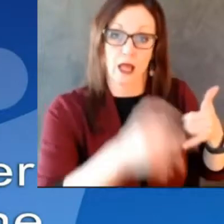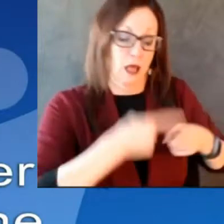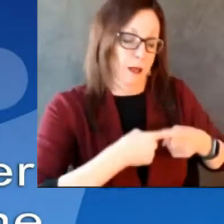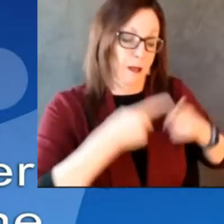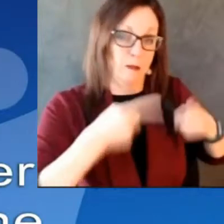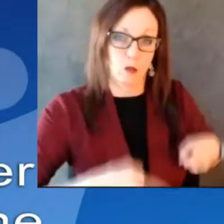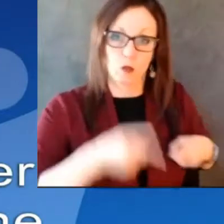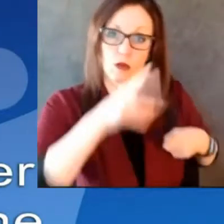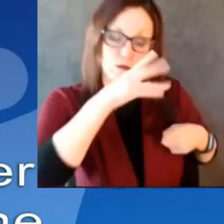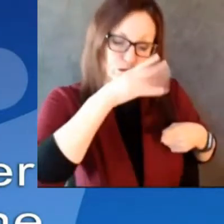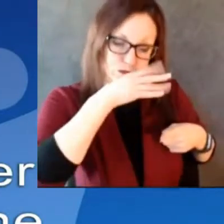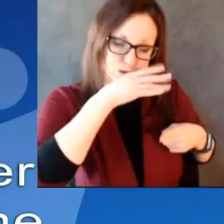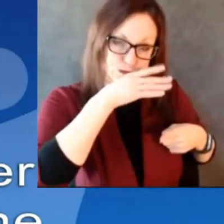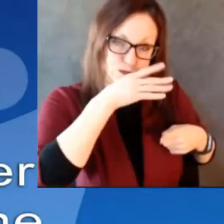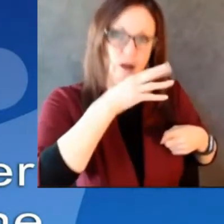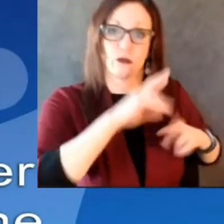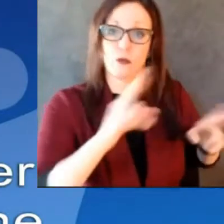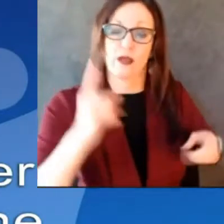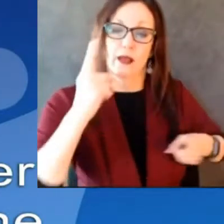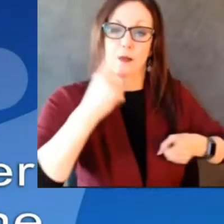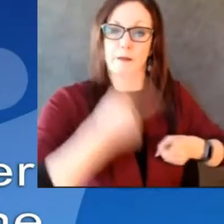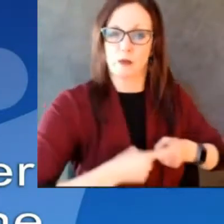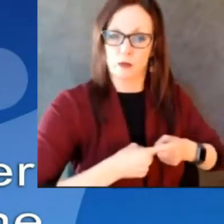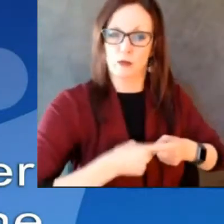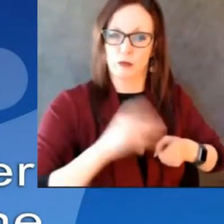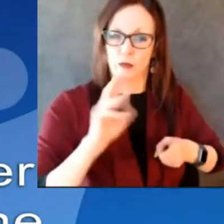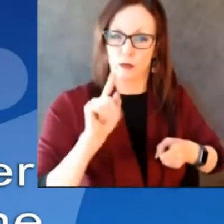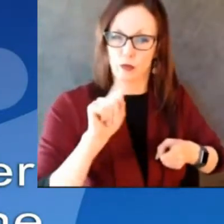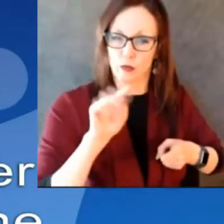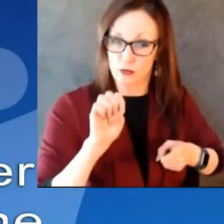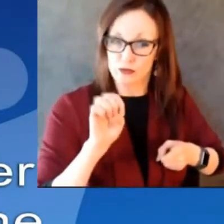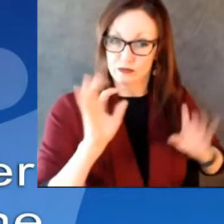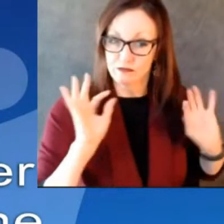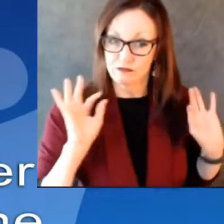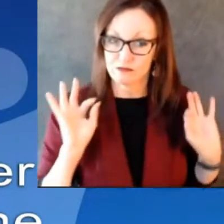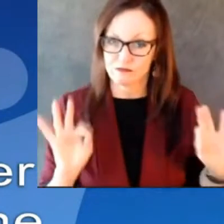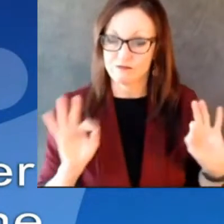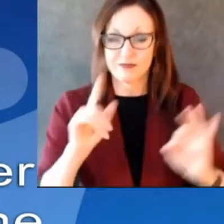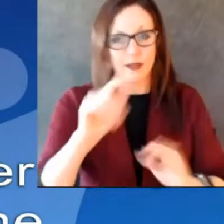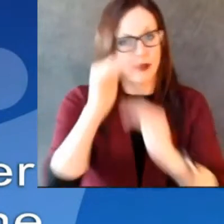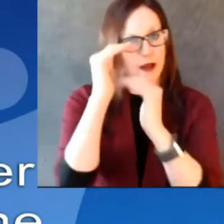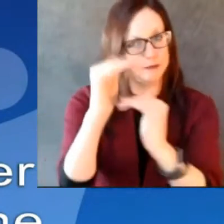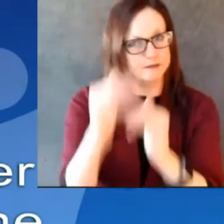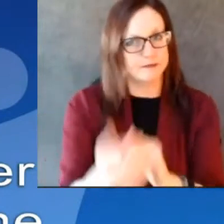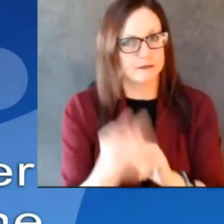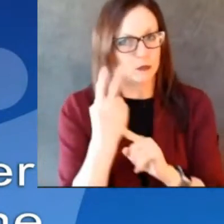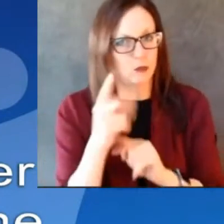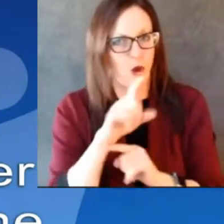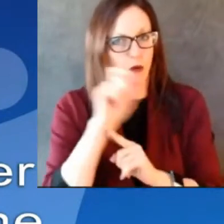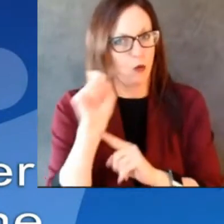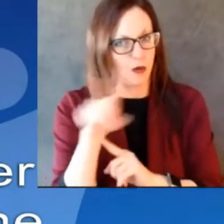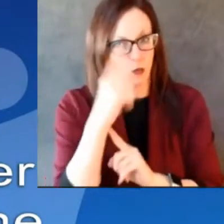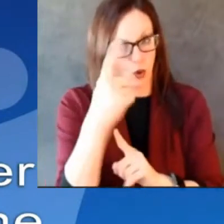this afternoon with Kent Wayne Scott from WISN TV in Milwaukee. Kent?